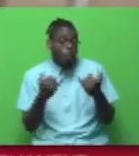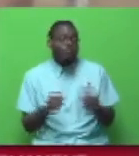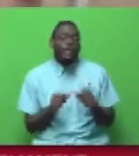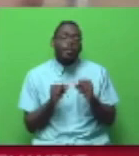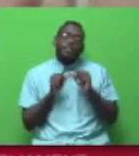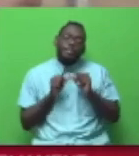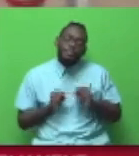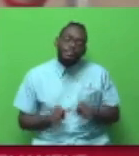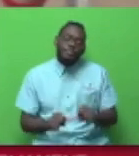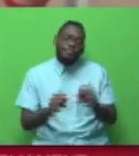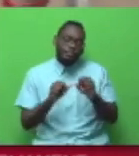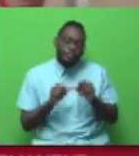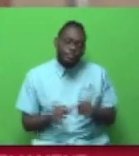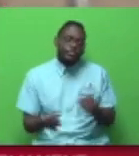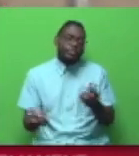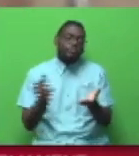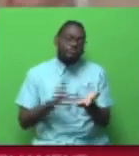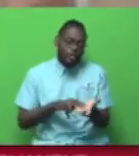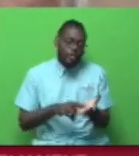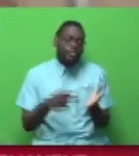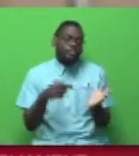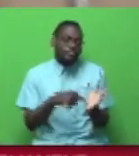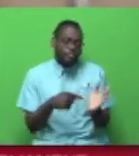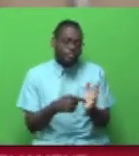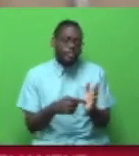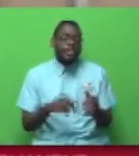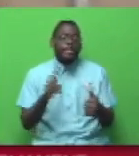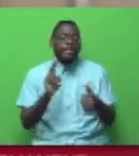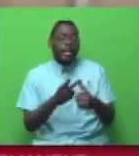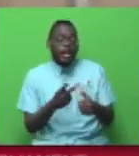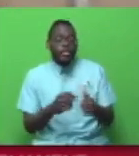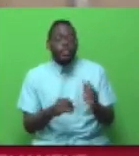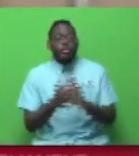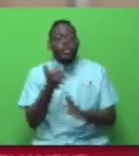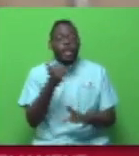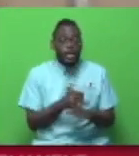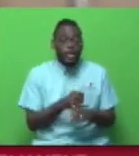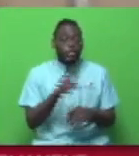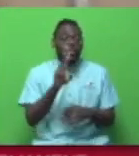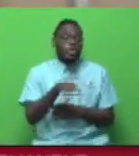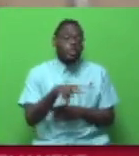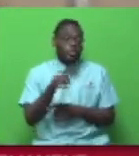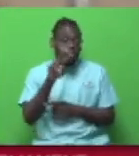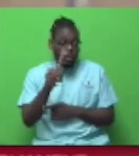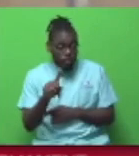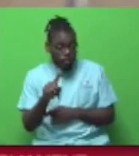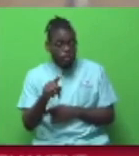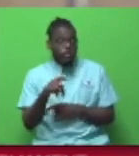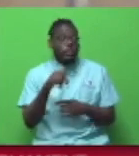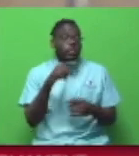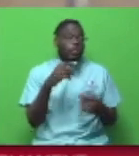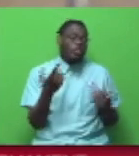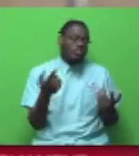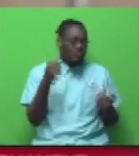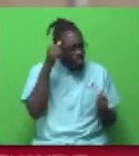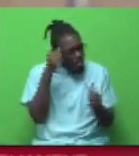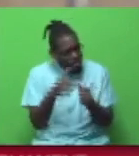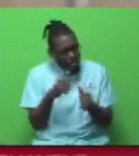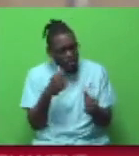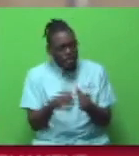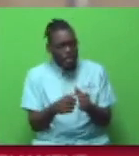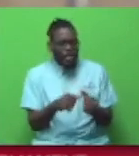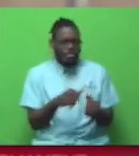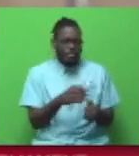that was laid on the 2nd of July, 2021 by the then Attorney General, and this is just to remind the members of the public, because I